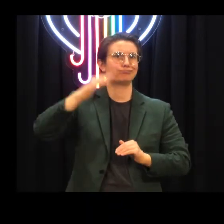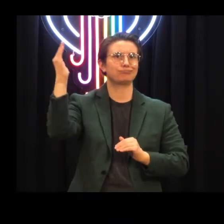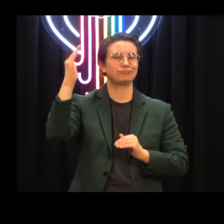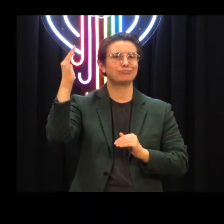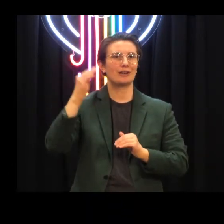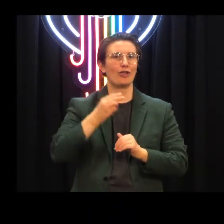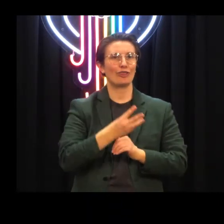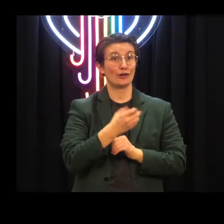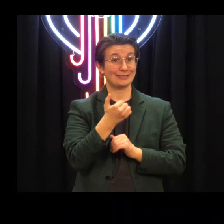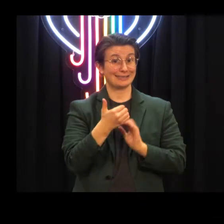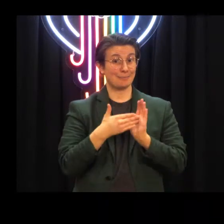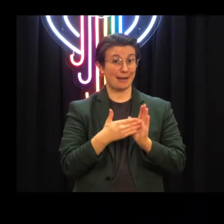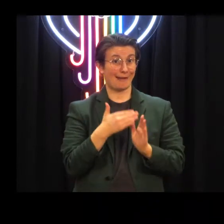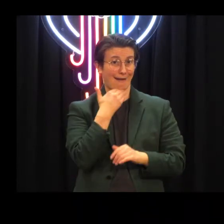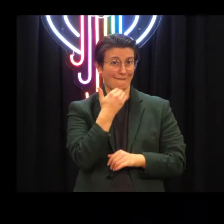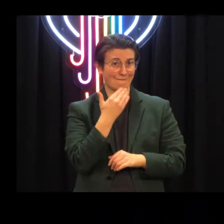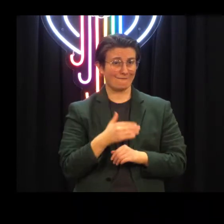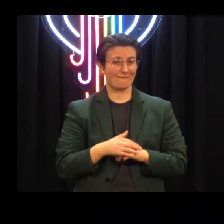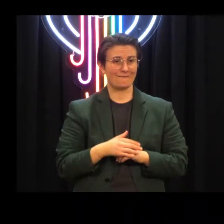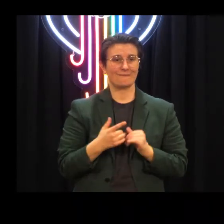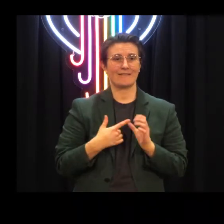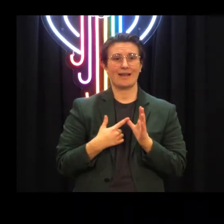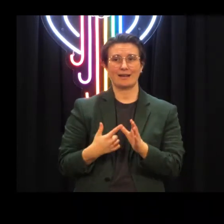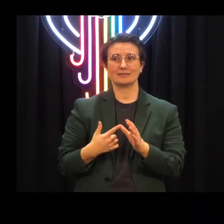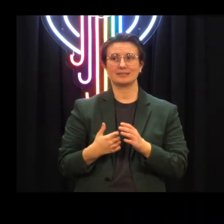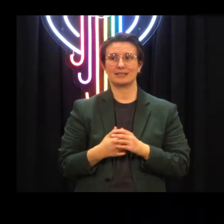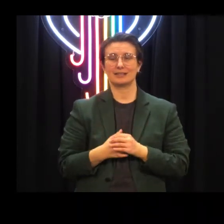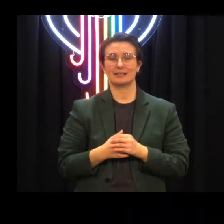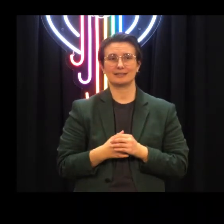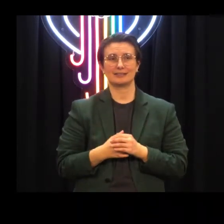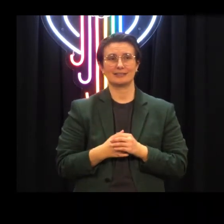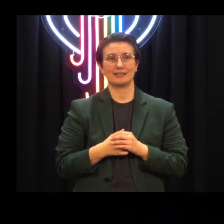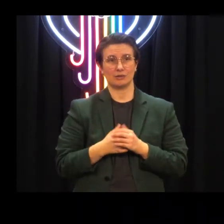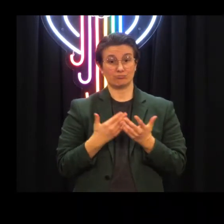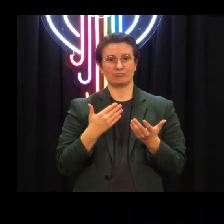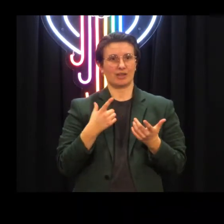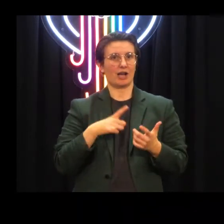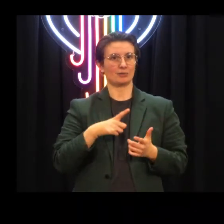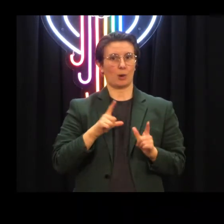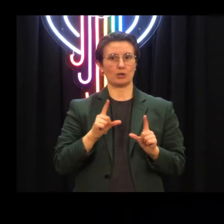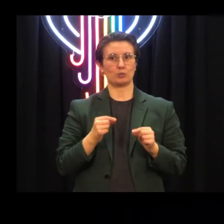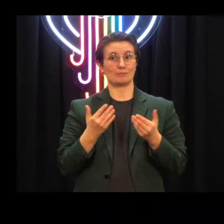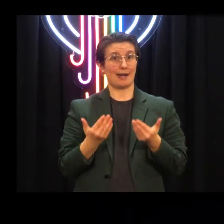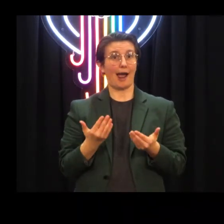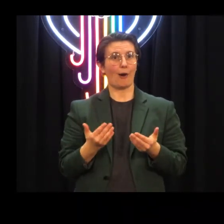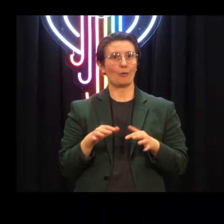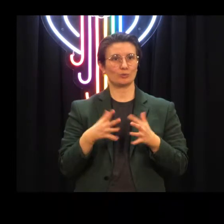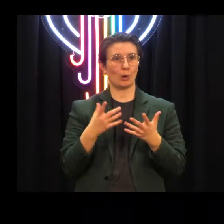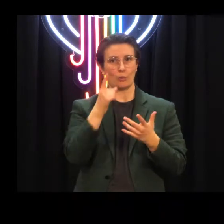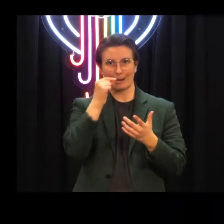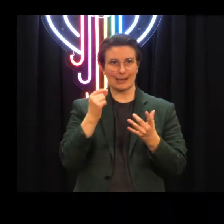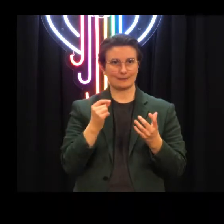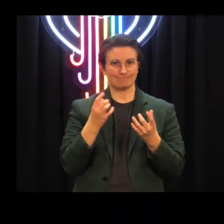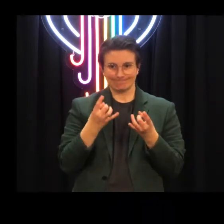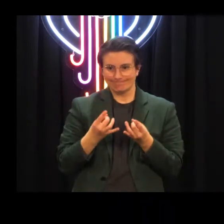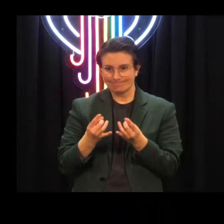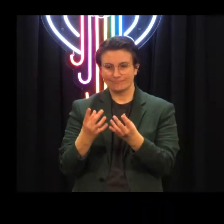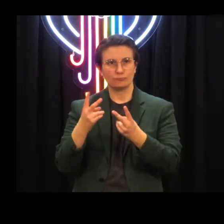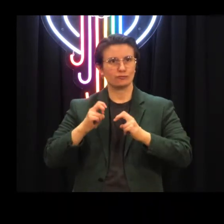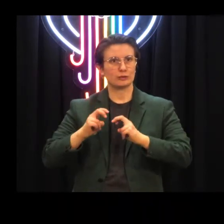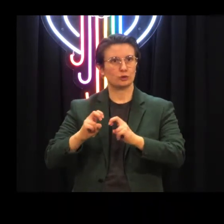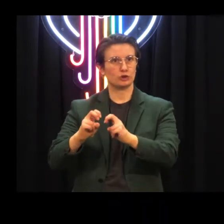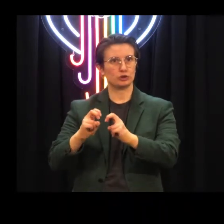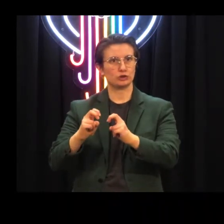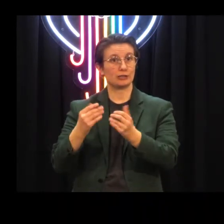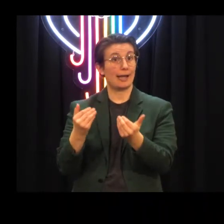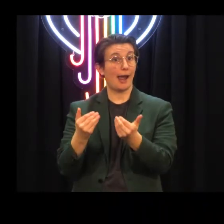we provide this funding now to let researchers get underway, and particularly for the new researchers we want to